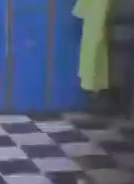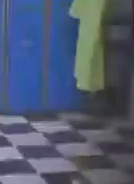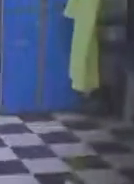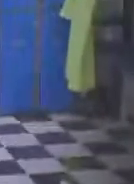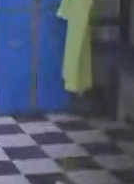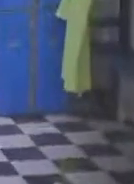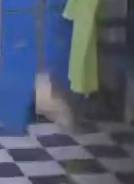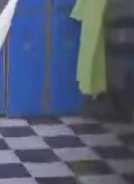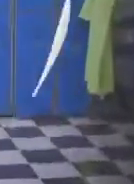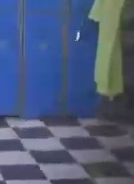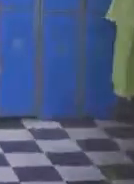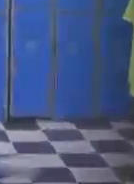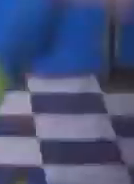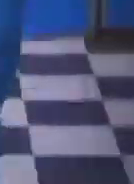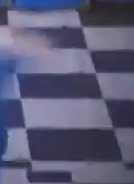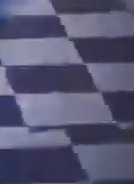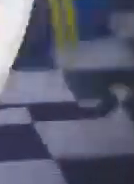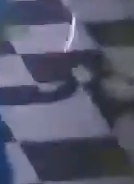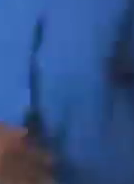Let's go, go, go.